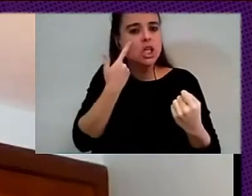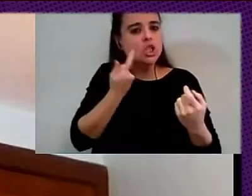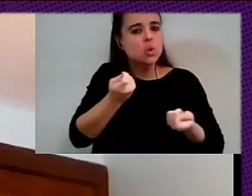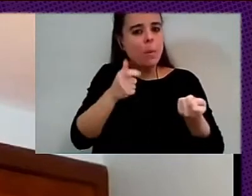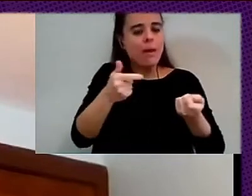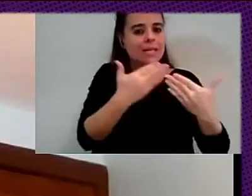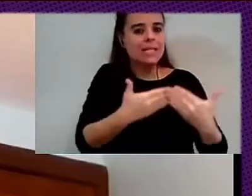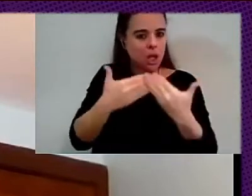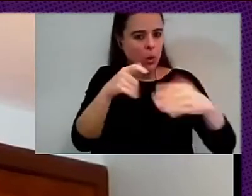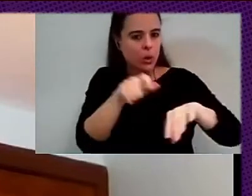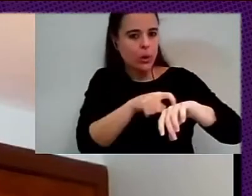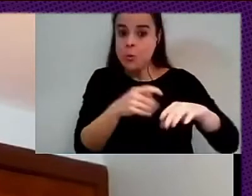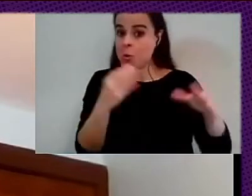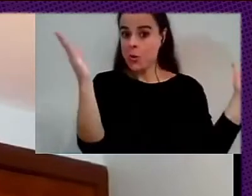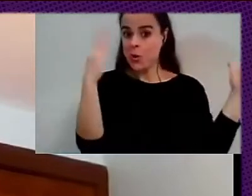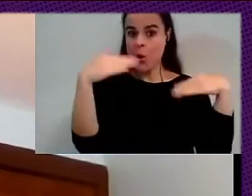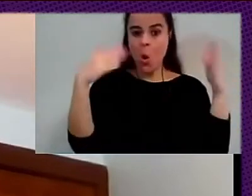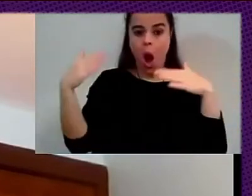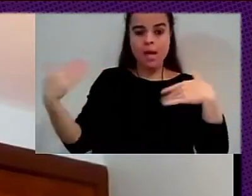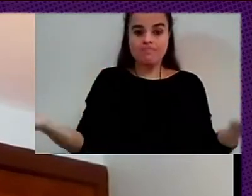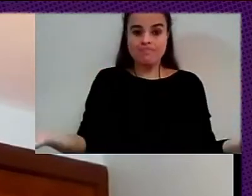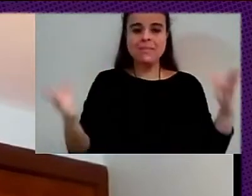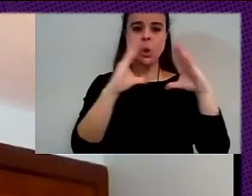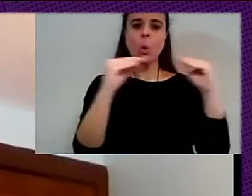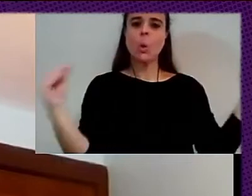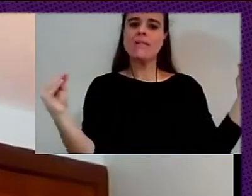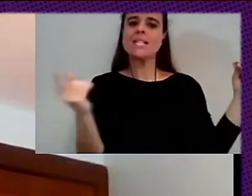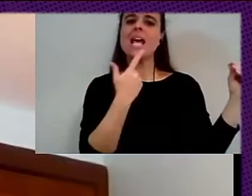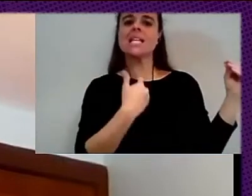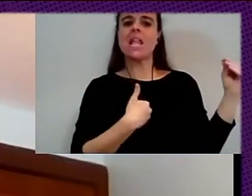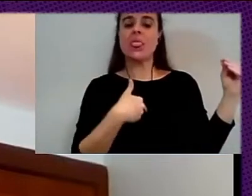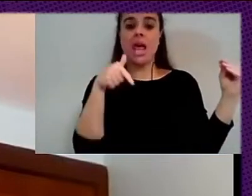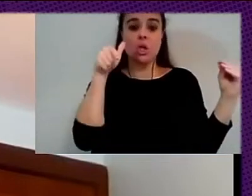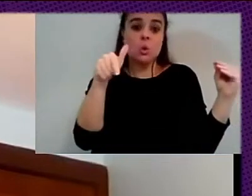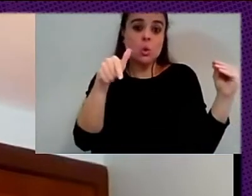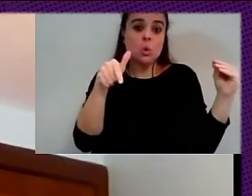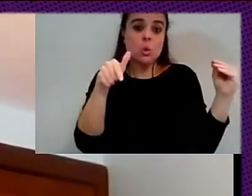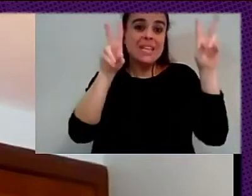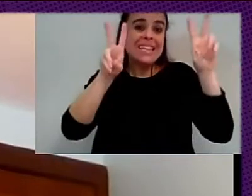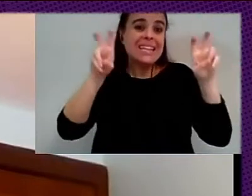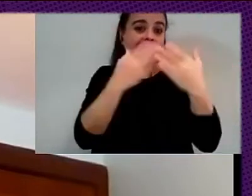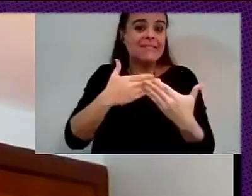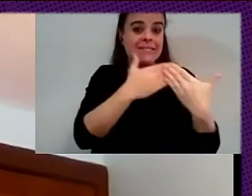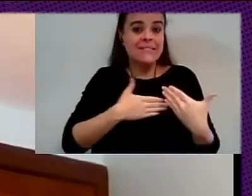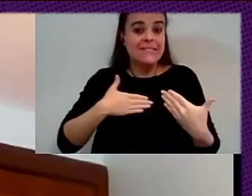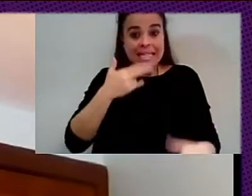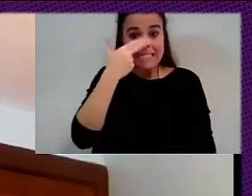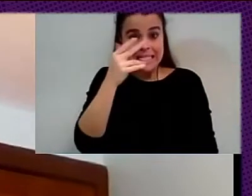have an expert who is in residence to supervise you, you can't do this dissertation here. So I wound up